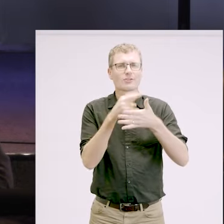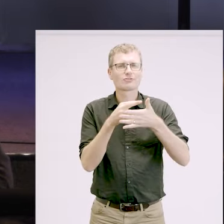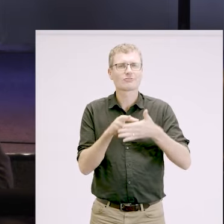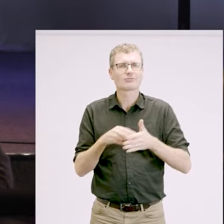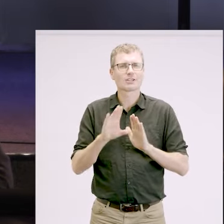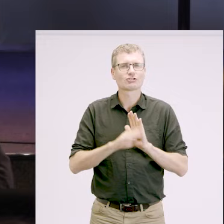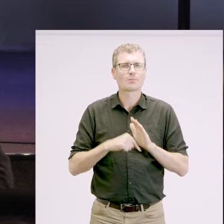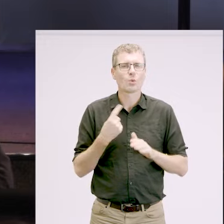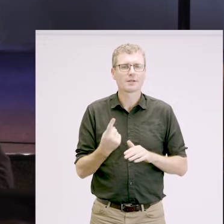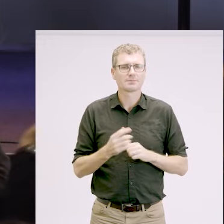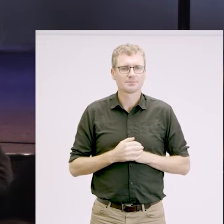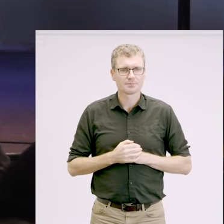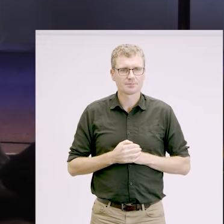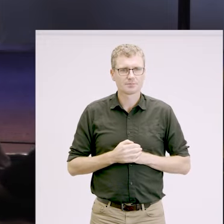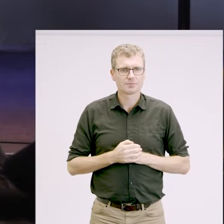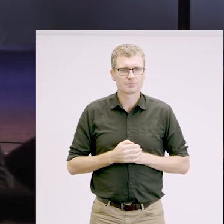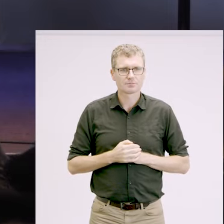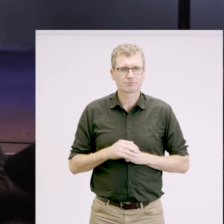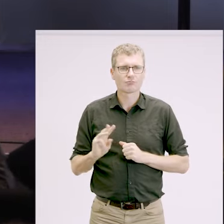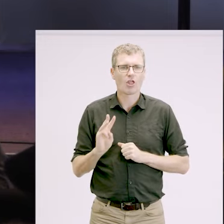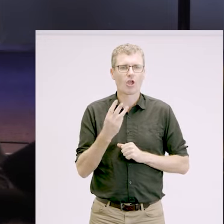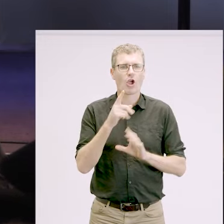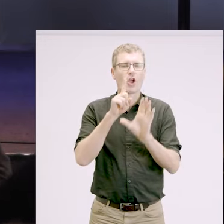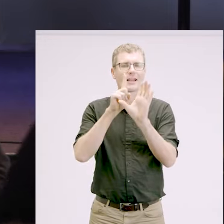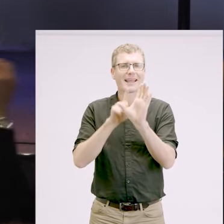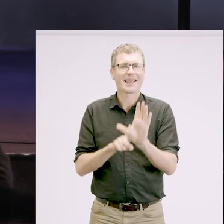read chapter one.